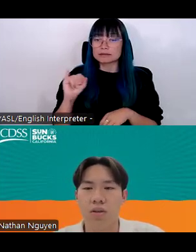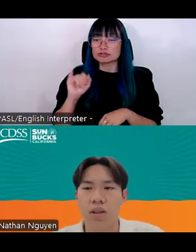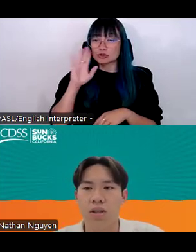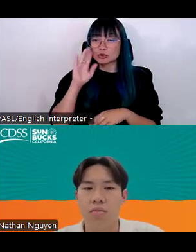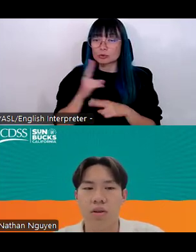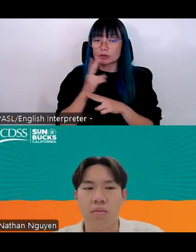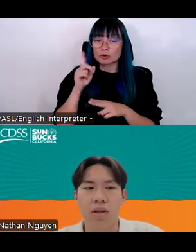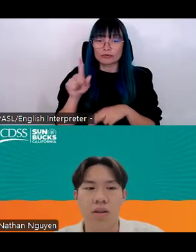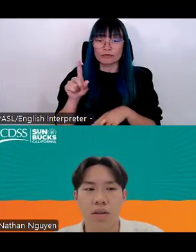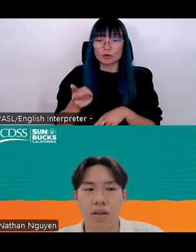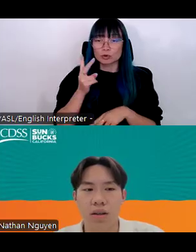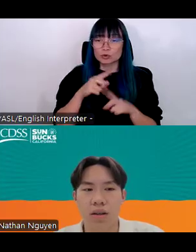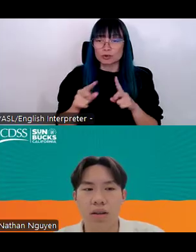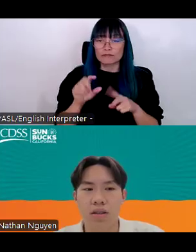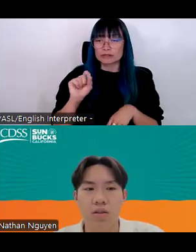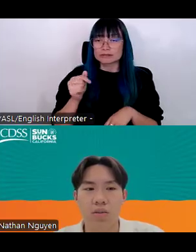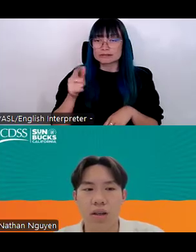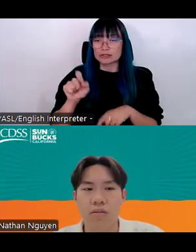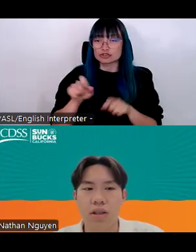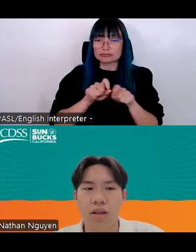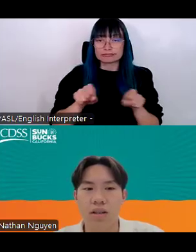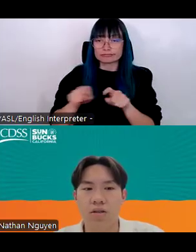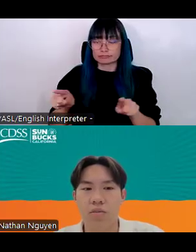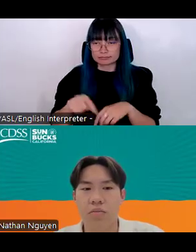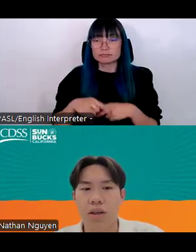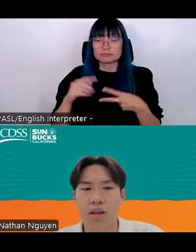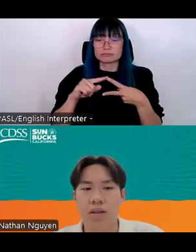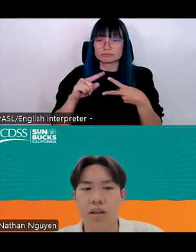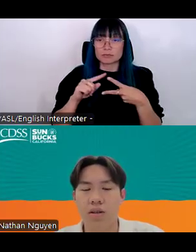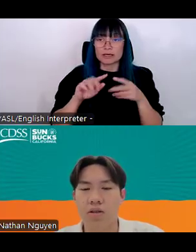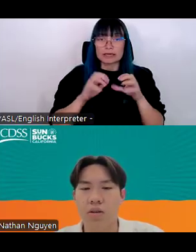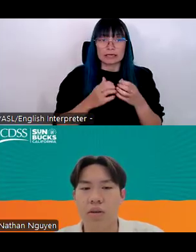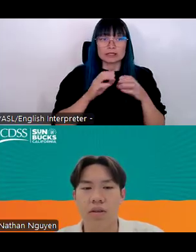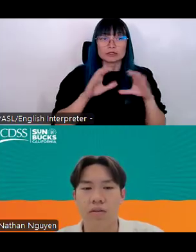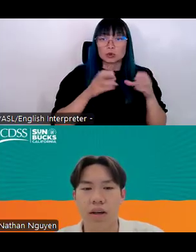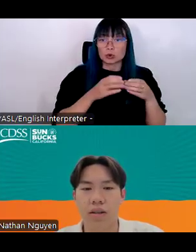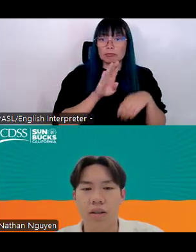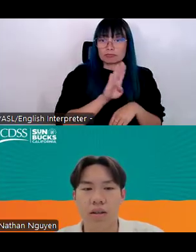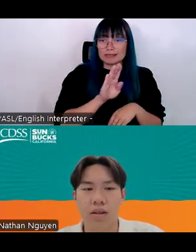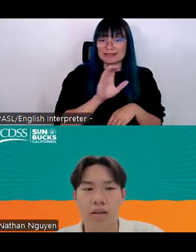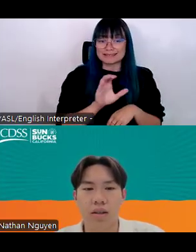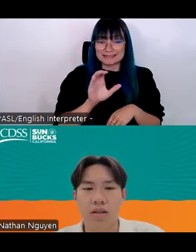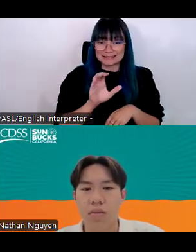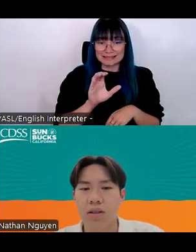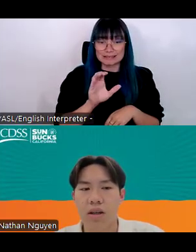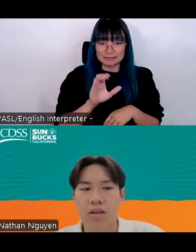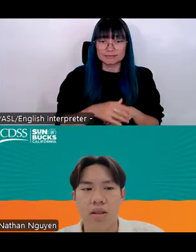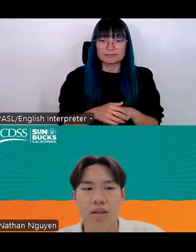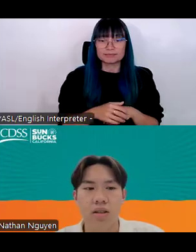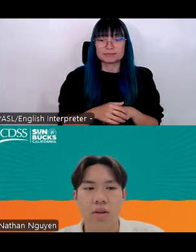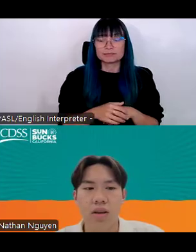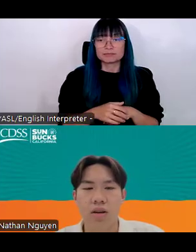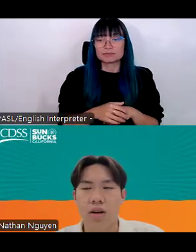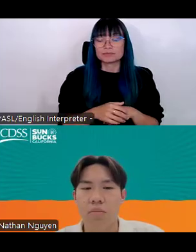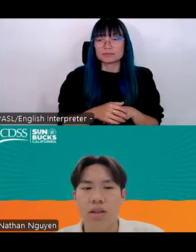the 2026 program year. Stage 1 covers the kids in groups B and C who are Streamline certified. Sunbucks cards